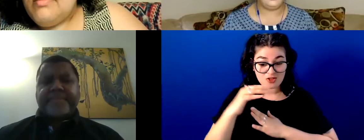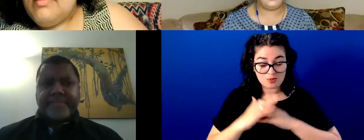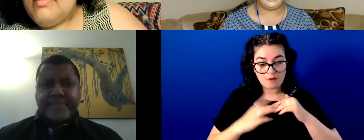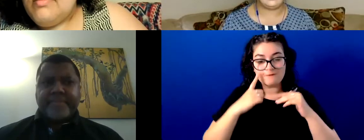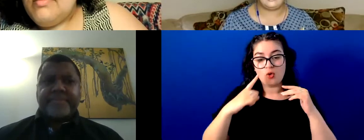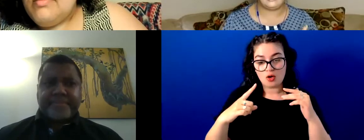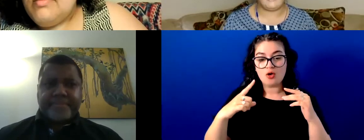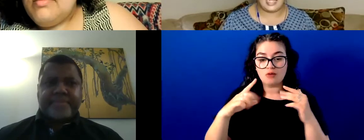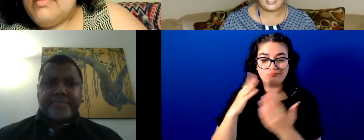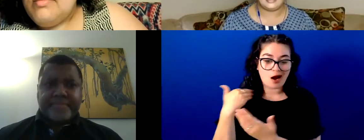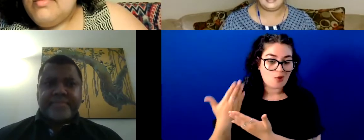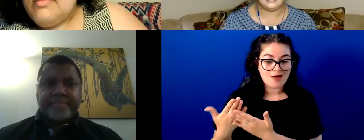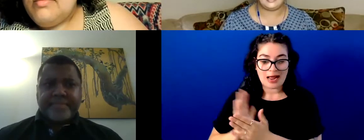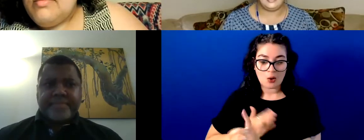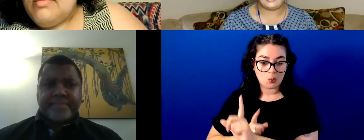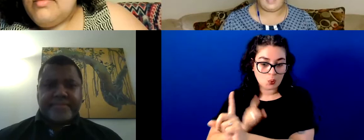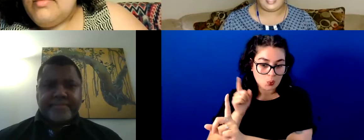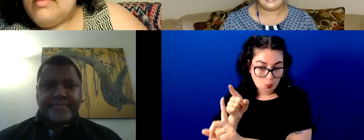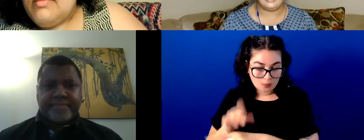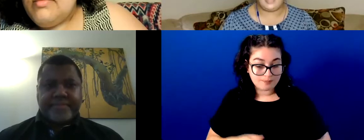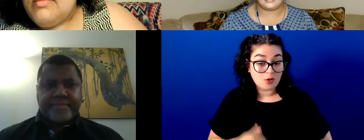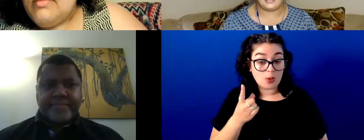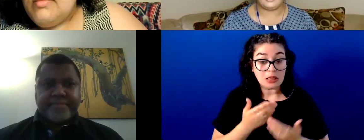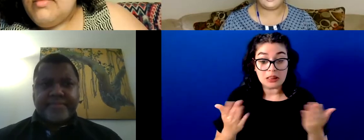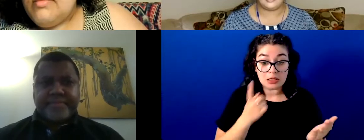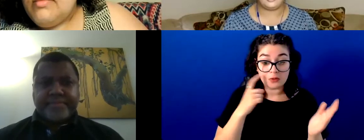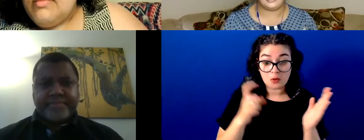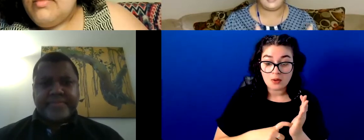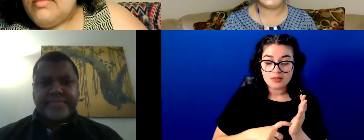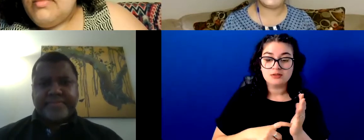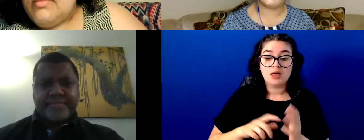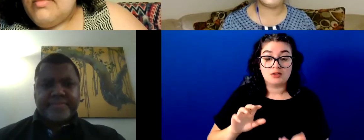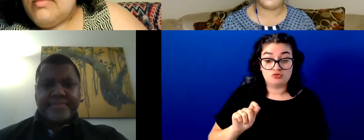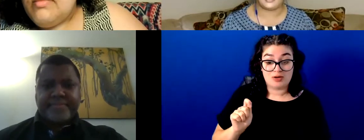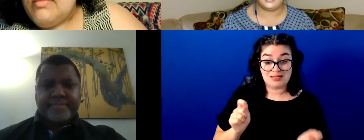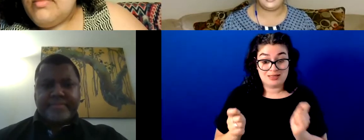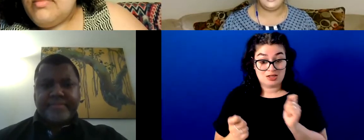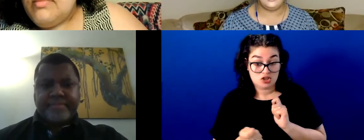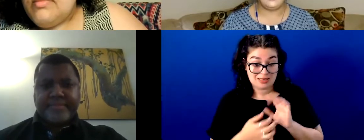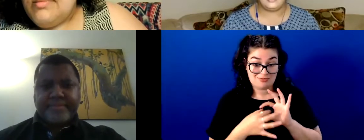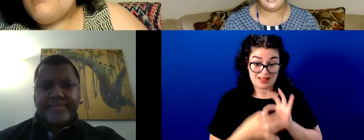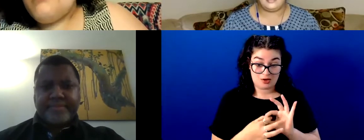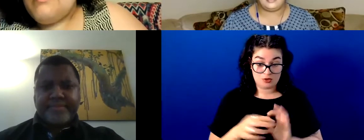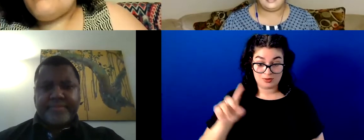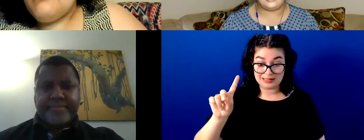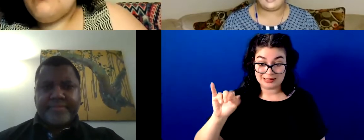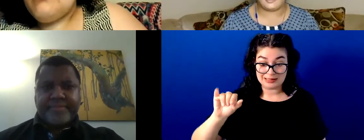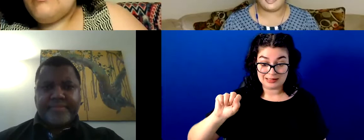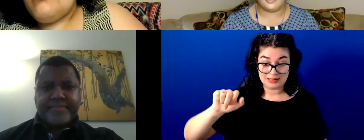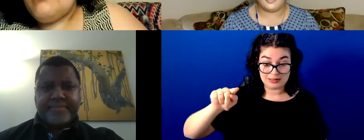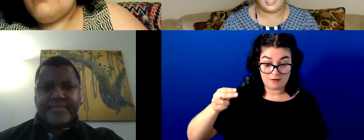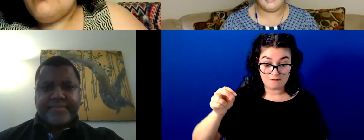the biggest things that I fight against is this fact of that our transition is based on our dysphoria. And it's not